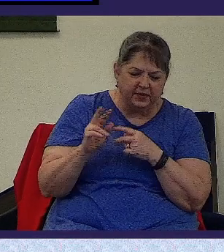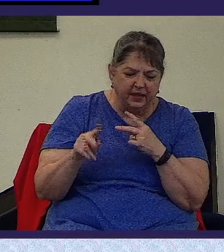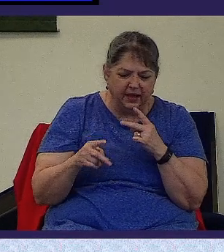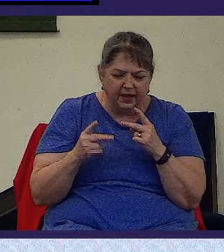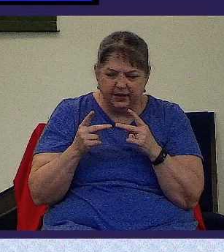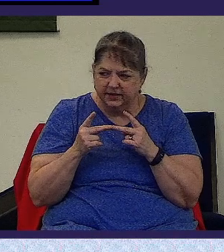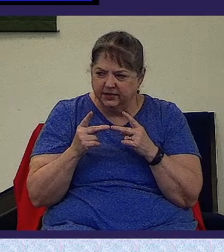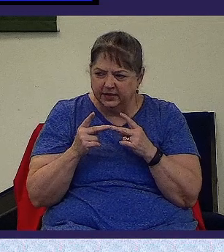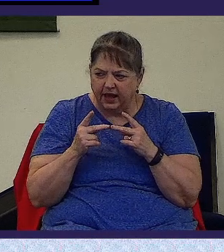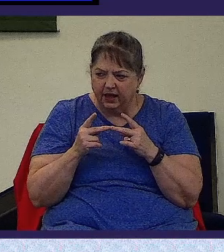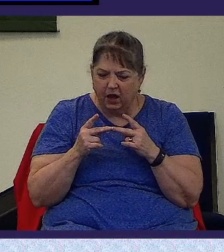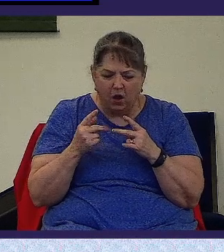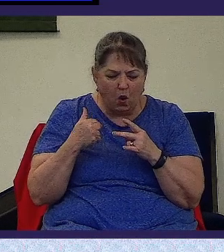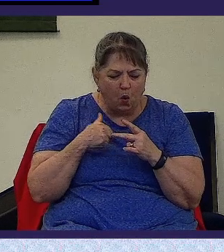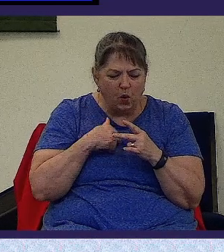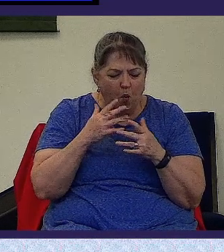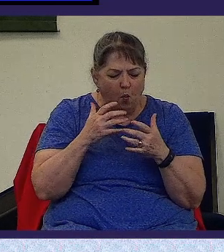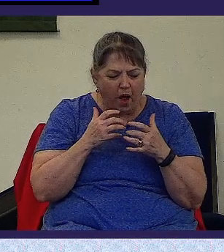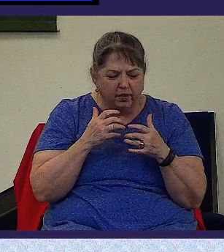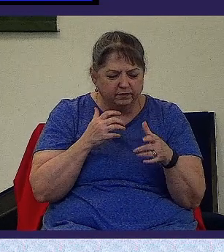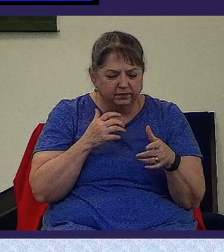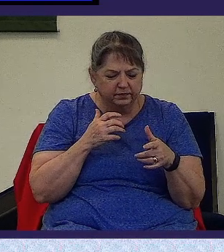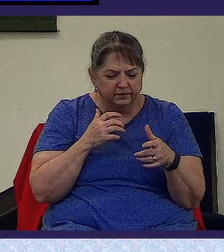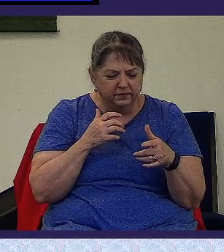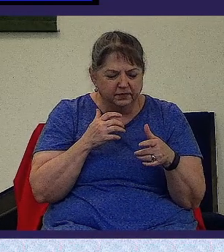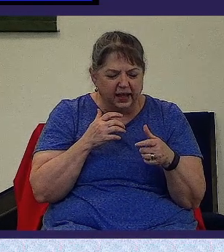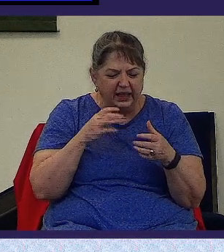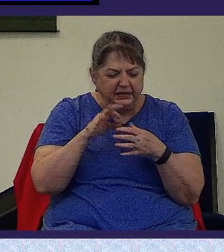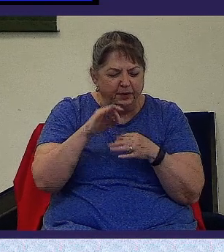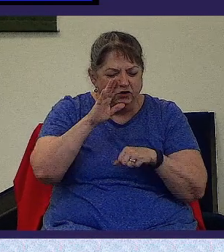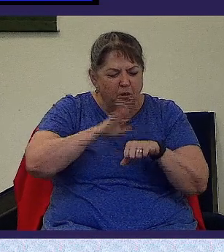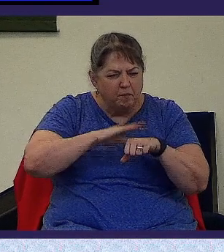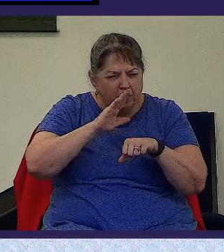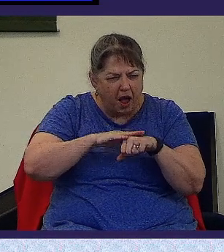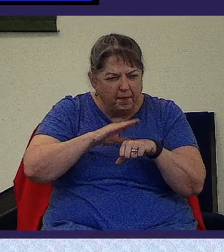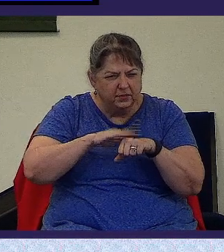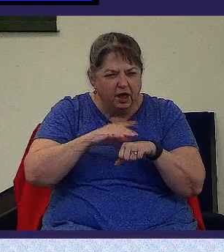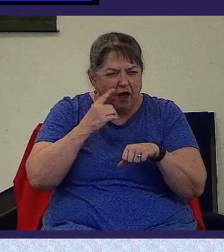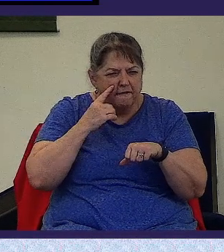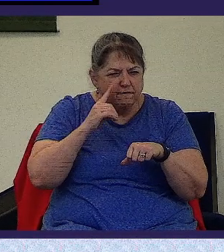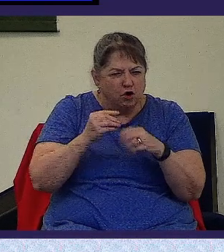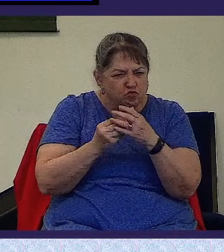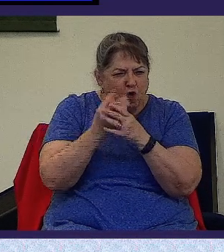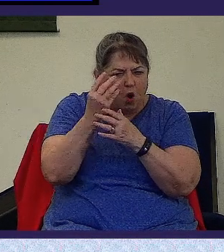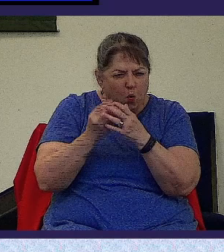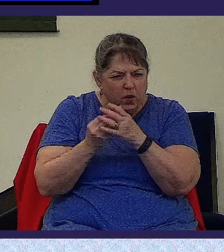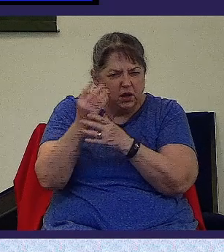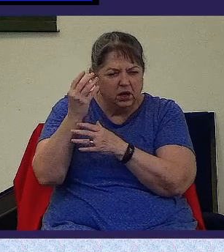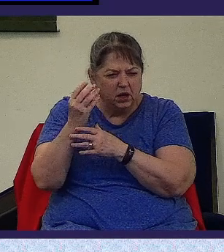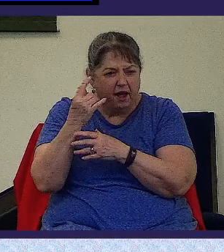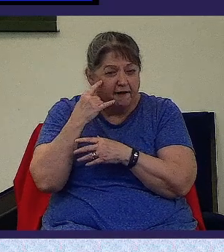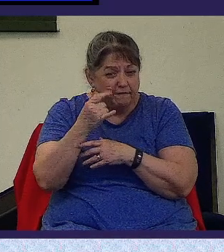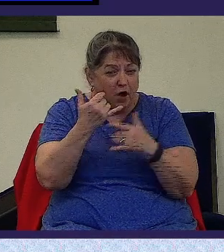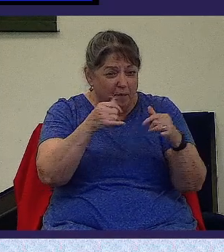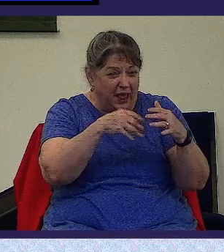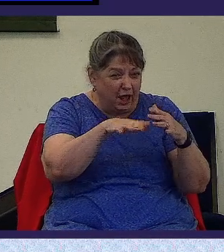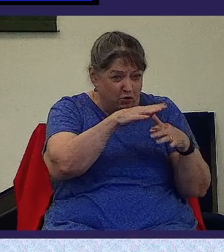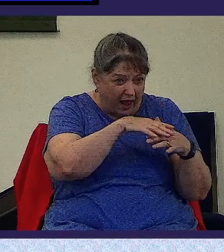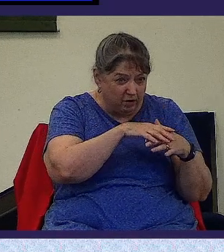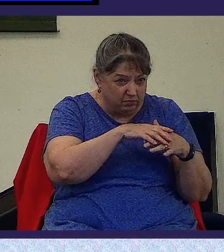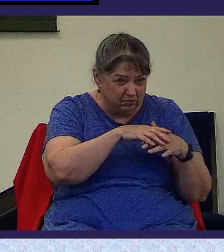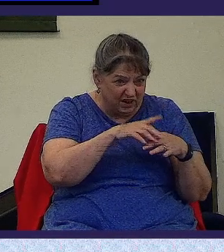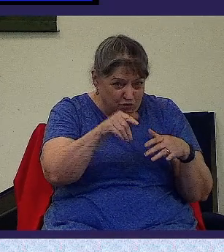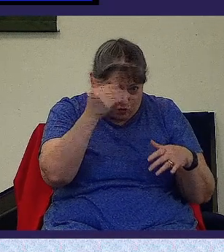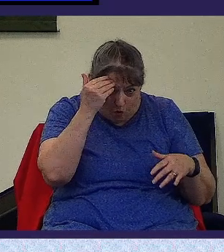secondly a united spiritual prompting provision and passion for our present and future children's playground let me just say that the